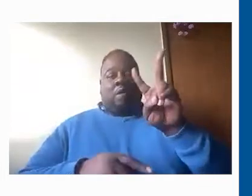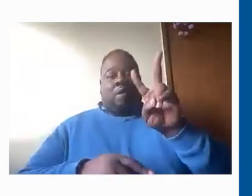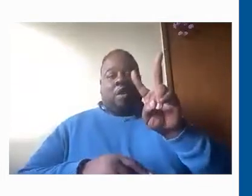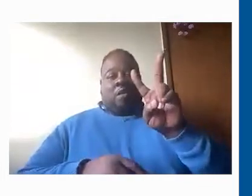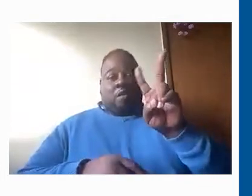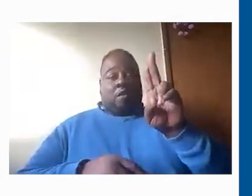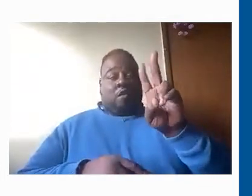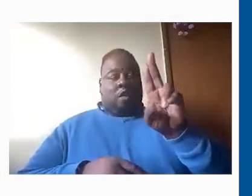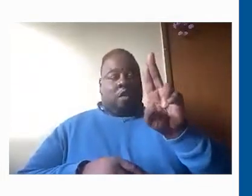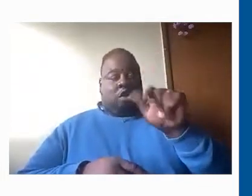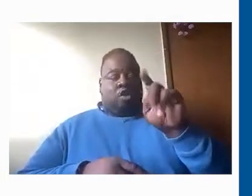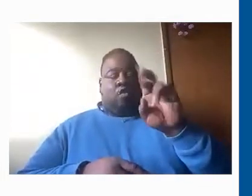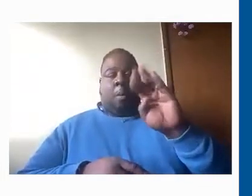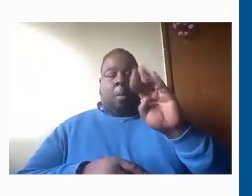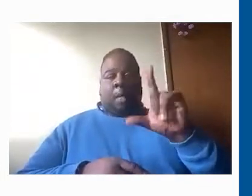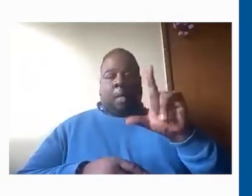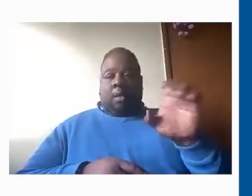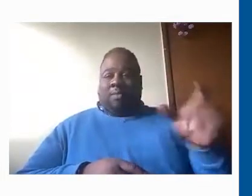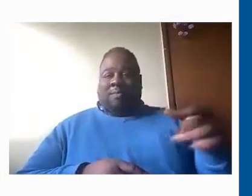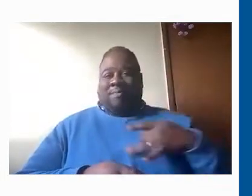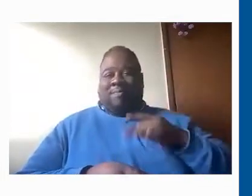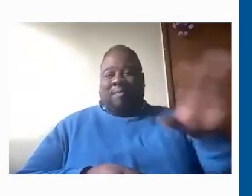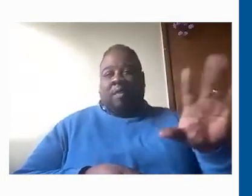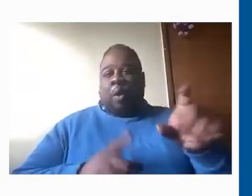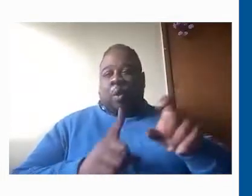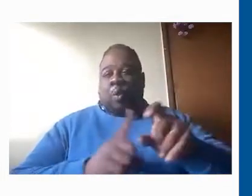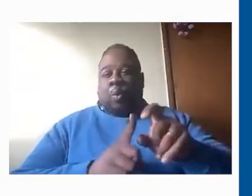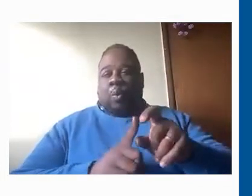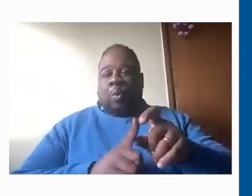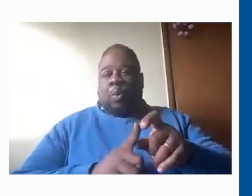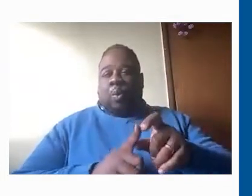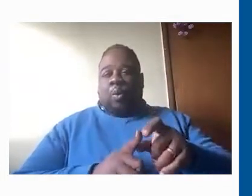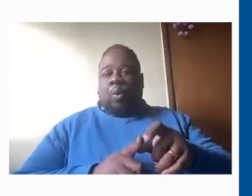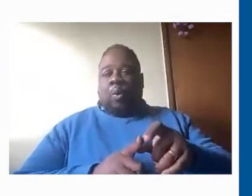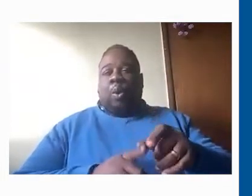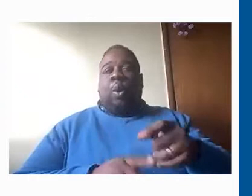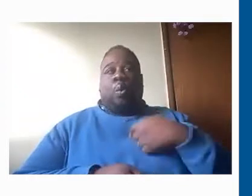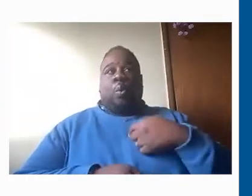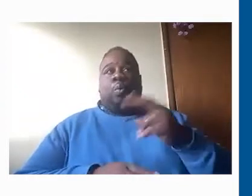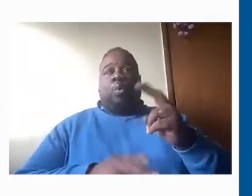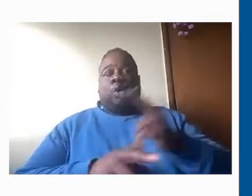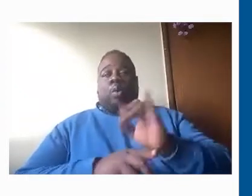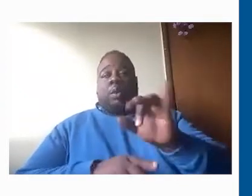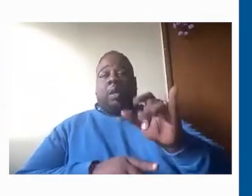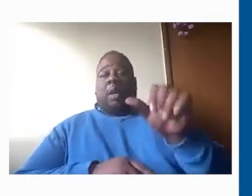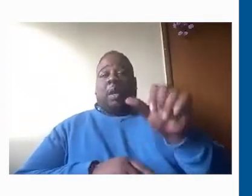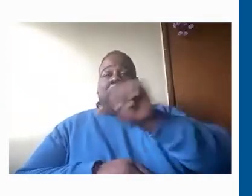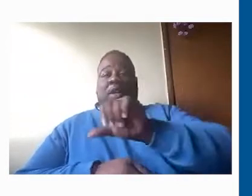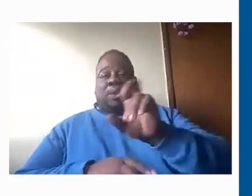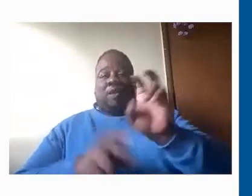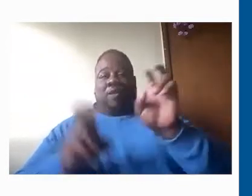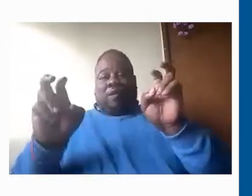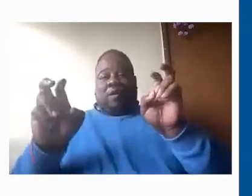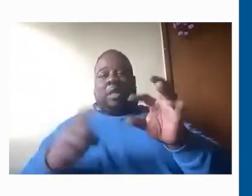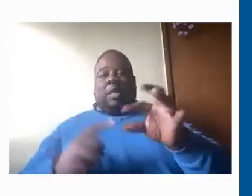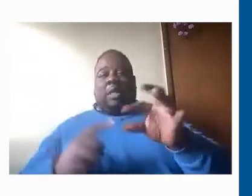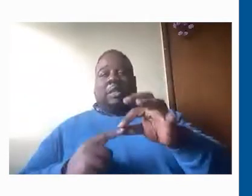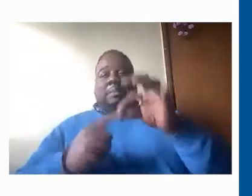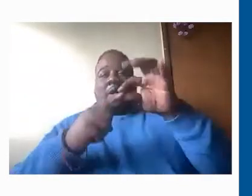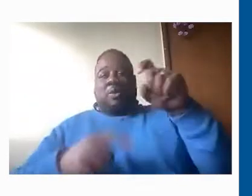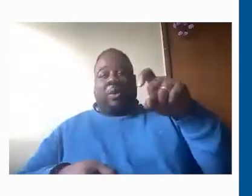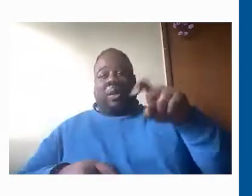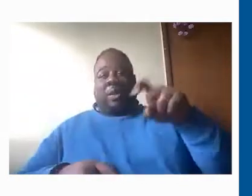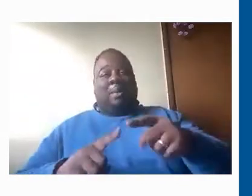Prior to that term that we use, we actually were using special needs, which I don't like that term. So our